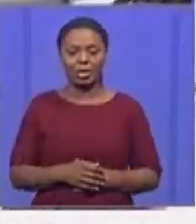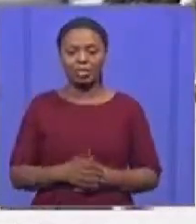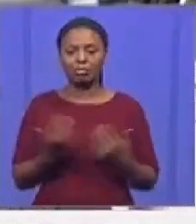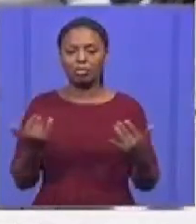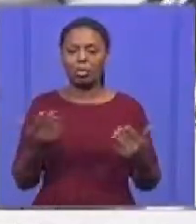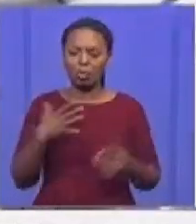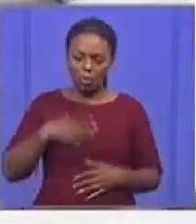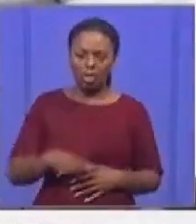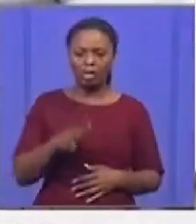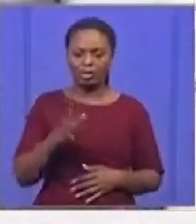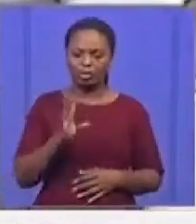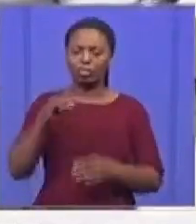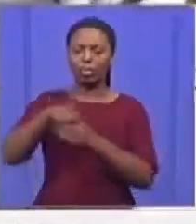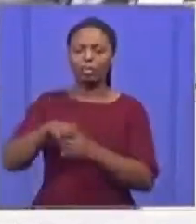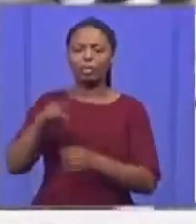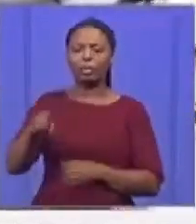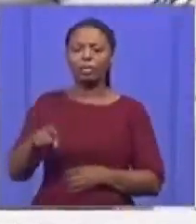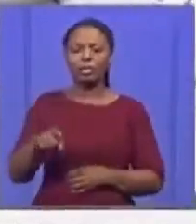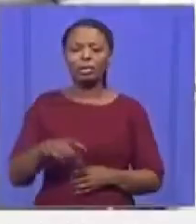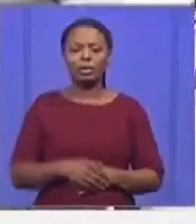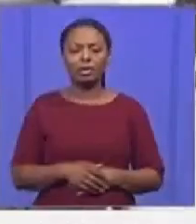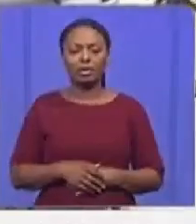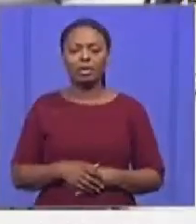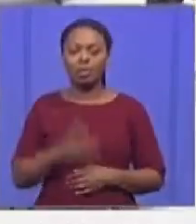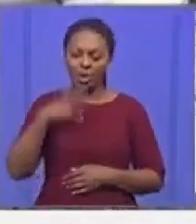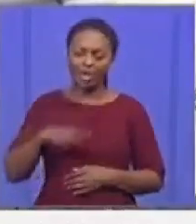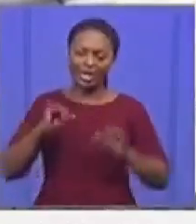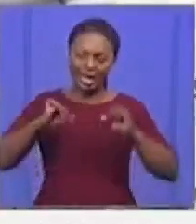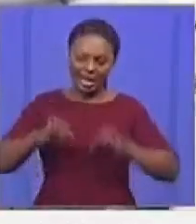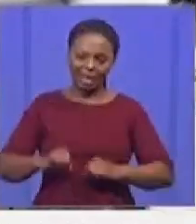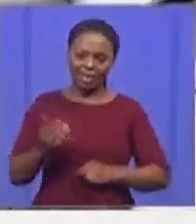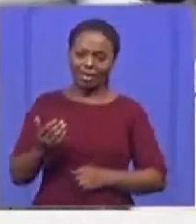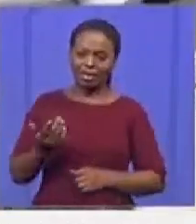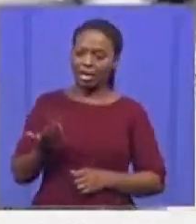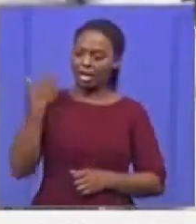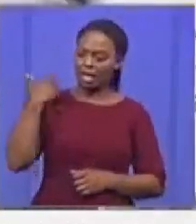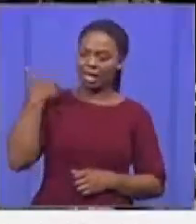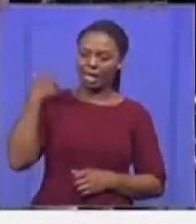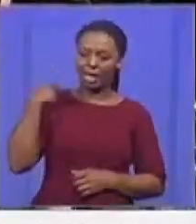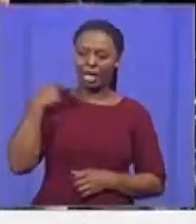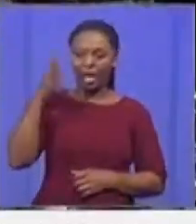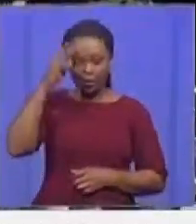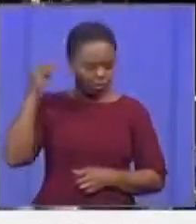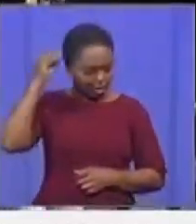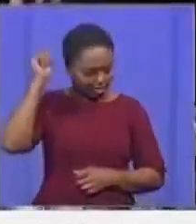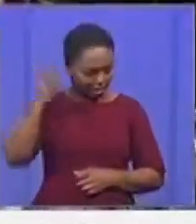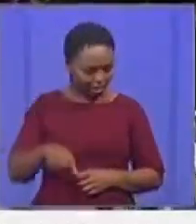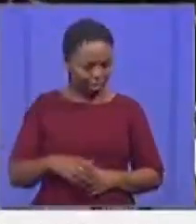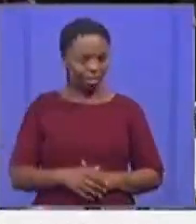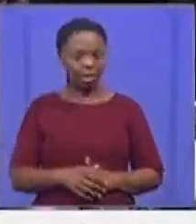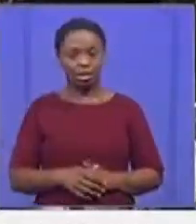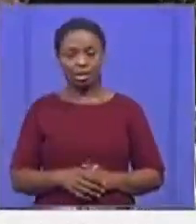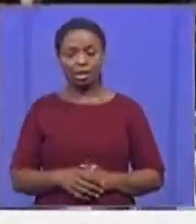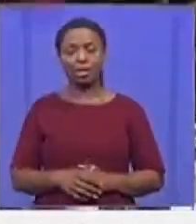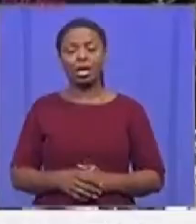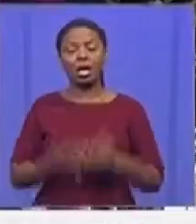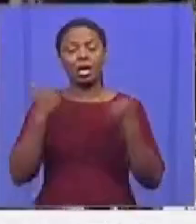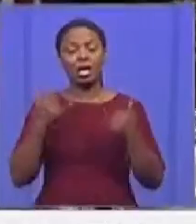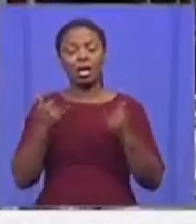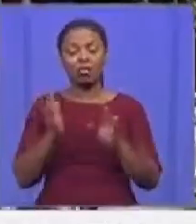to be we want the agreement what they wanted to be acknowledged. Go nnile le dipuisano tsa di ura tse di